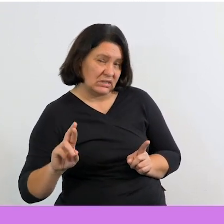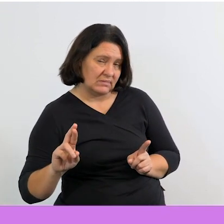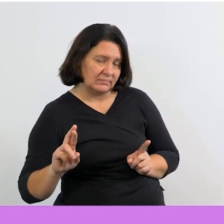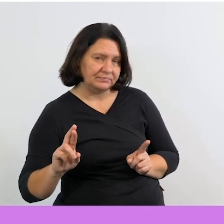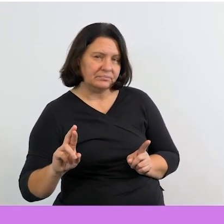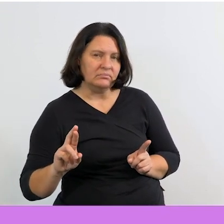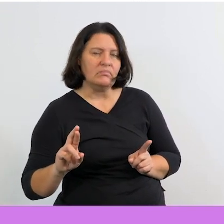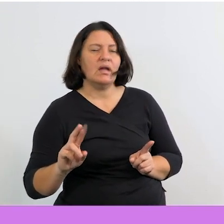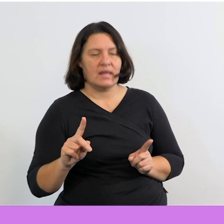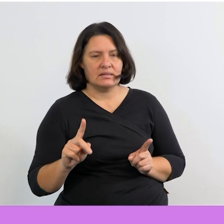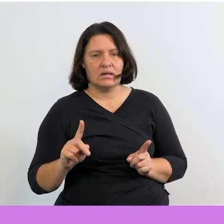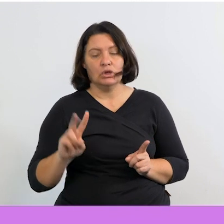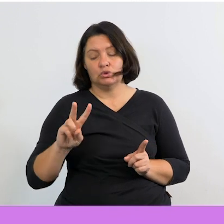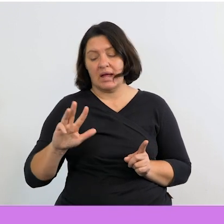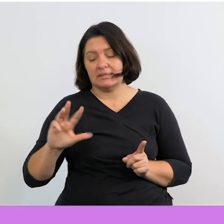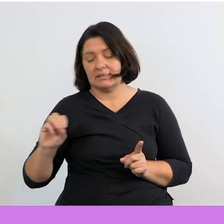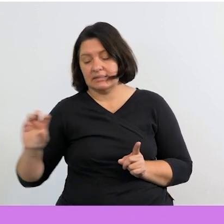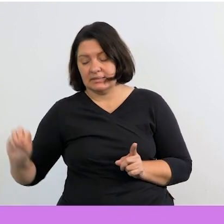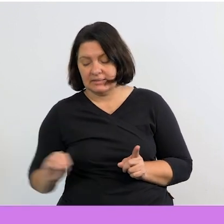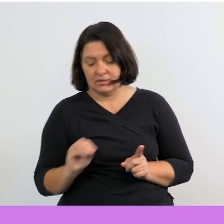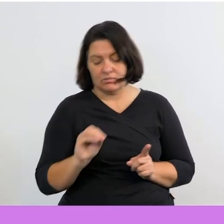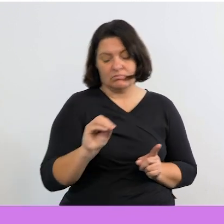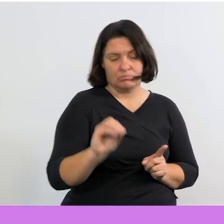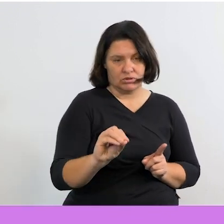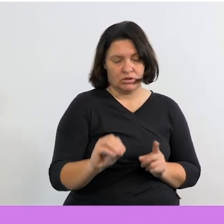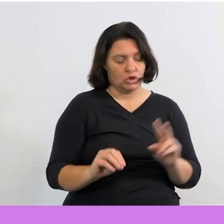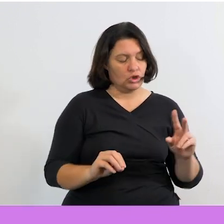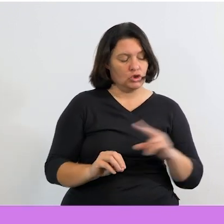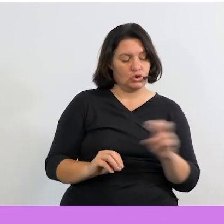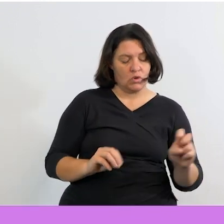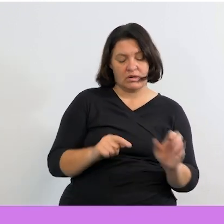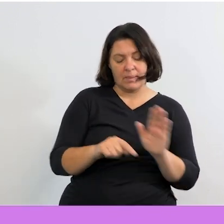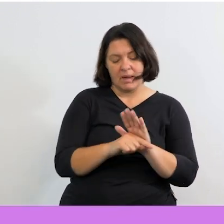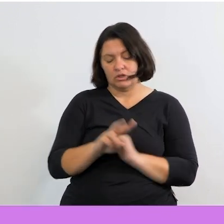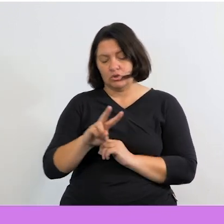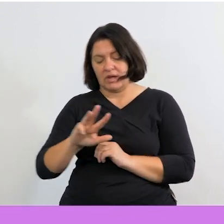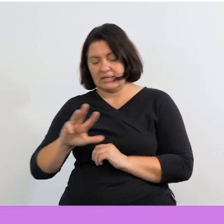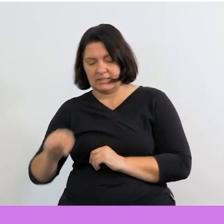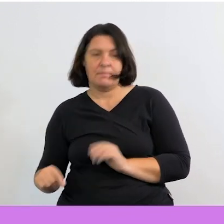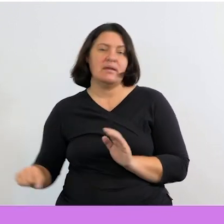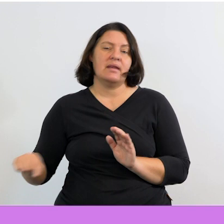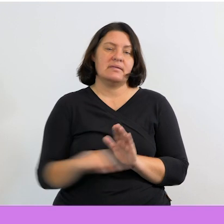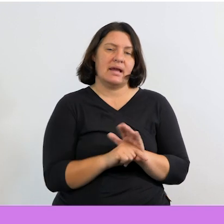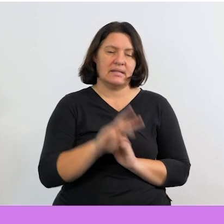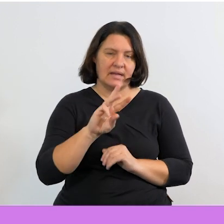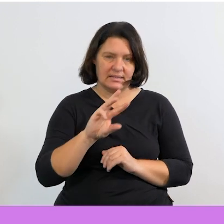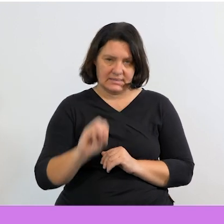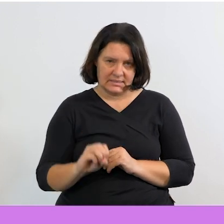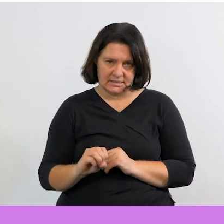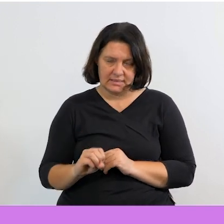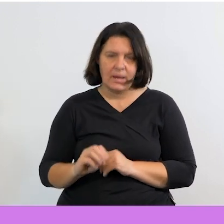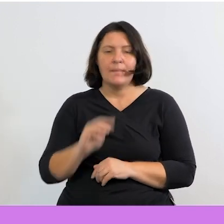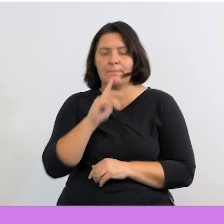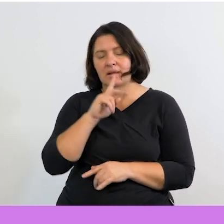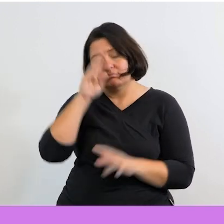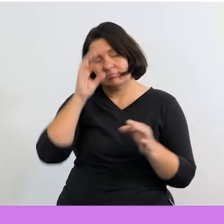about 290 rand. Therefore, I took the 200 rand minus the 290. I got to an answer of negative